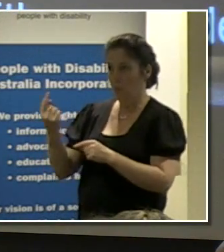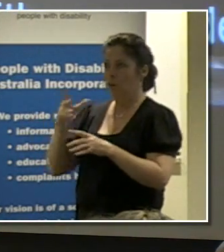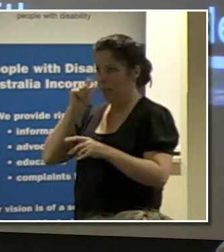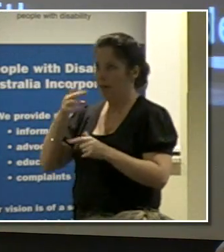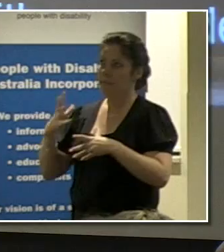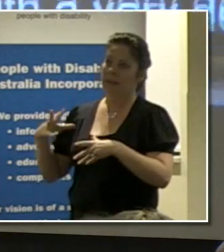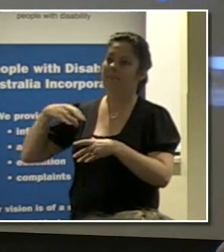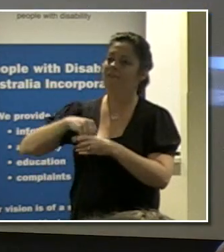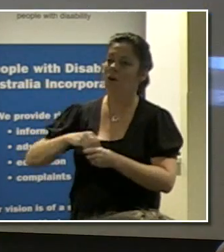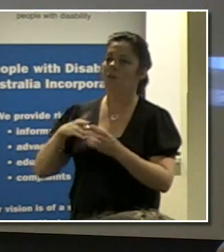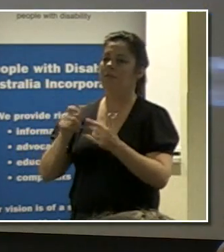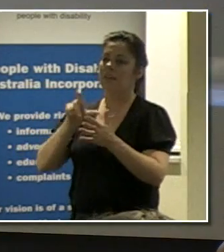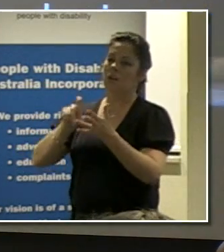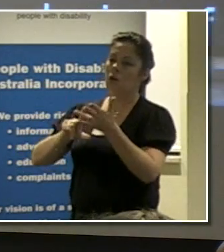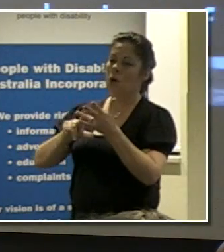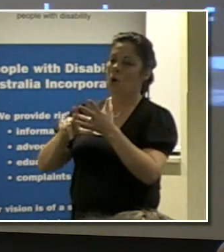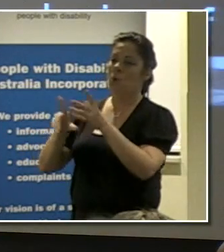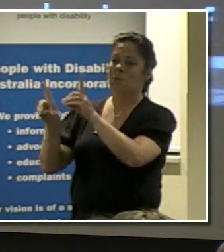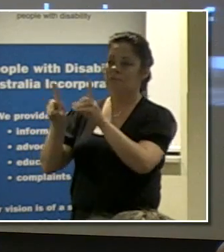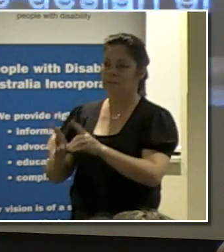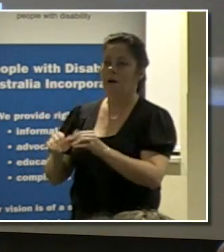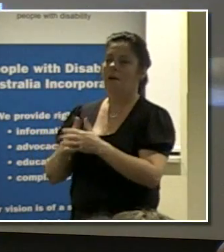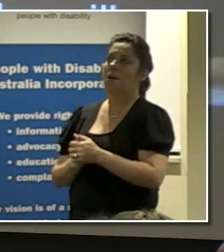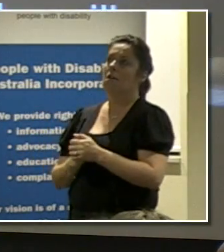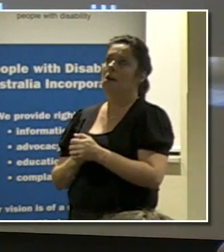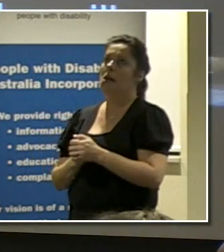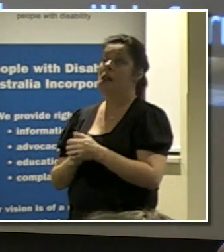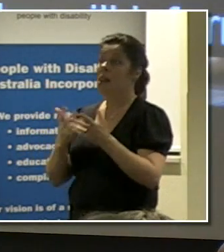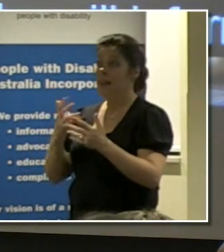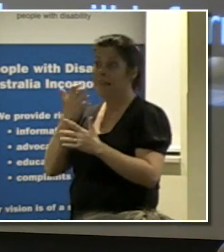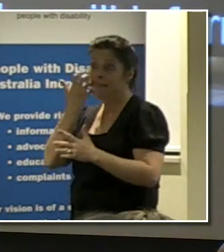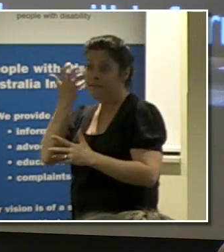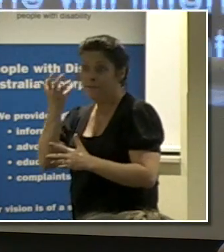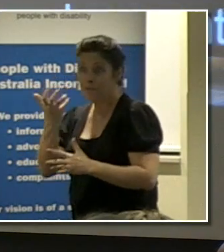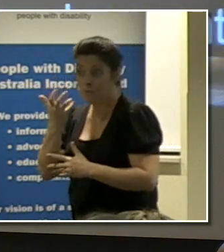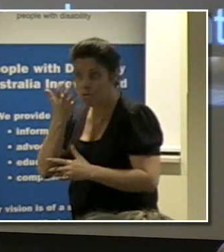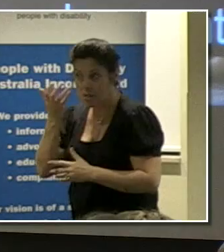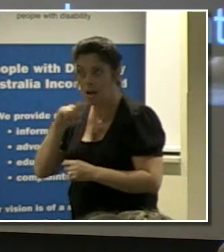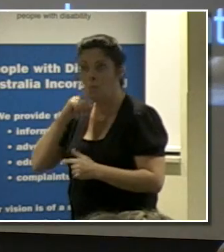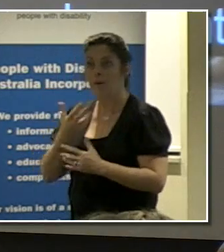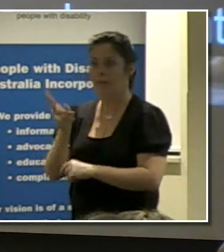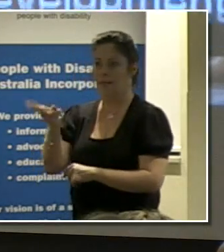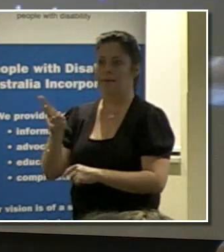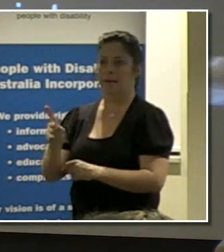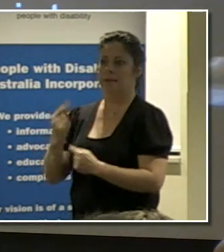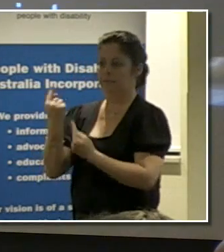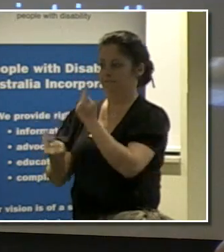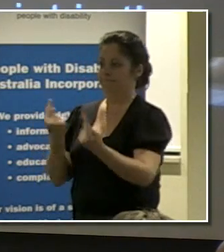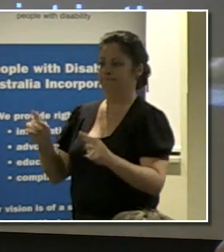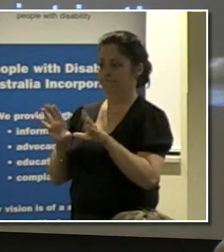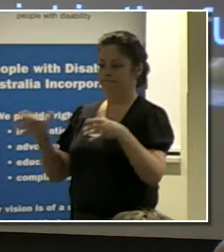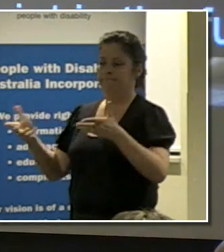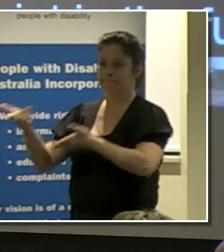And at some point in the future, after we've got a bit of the full scheme under our belts, we'll have another shot at it. David,